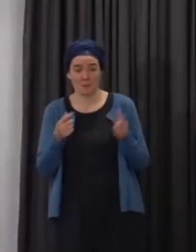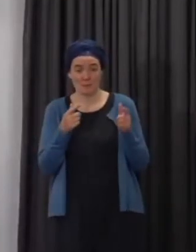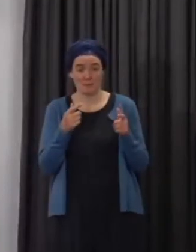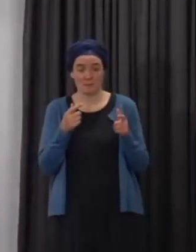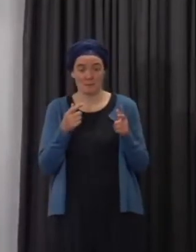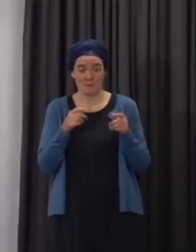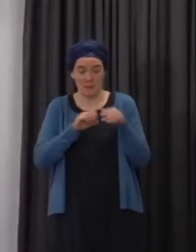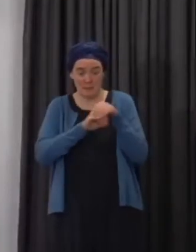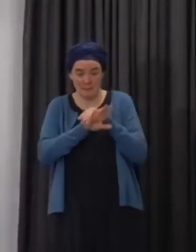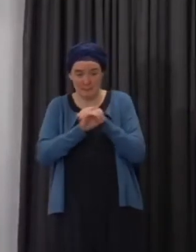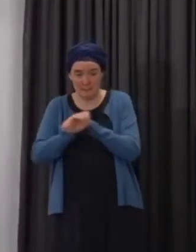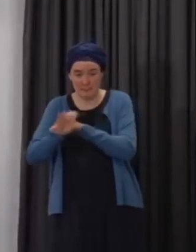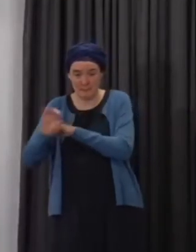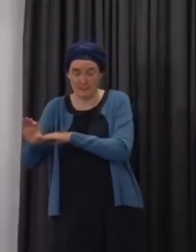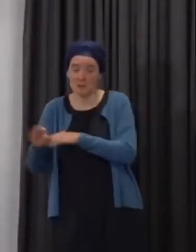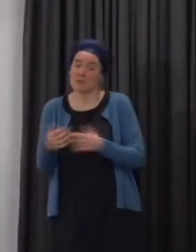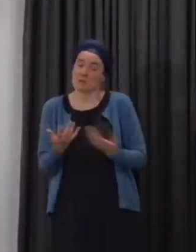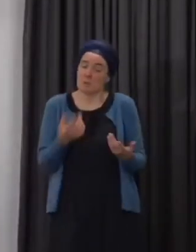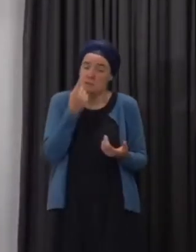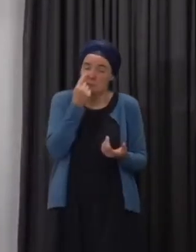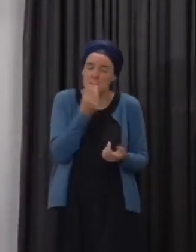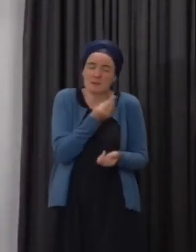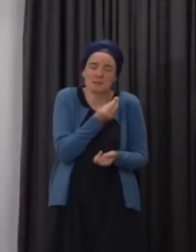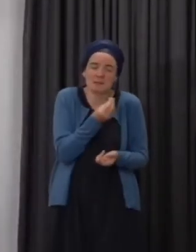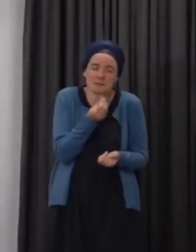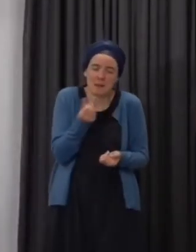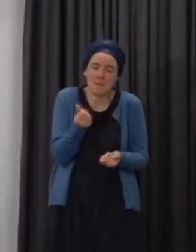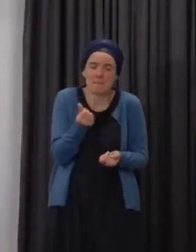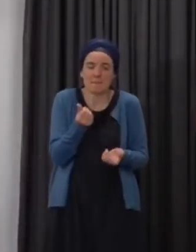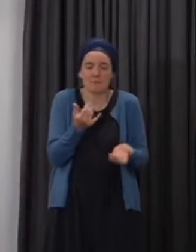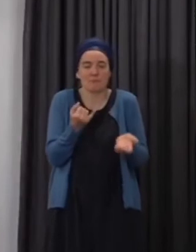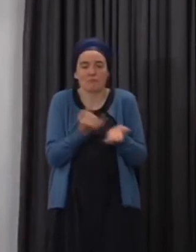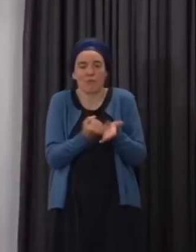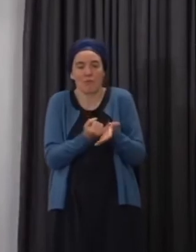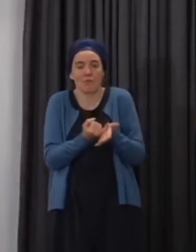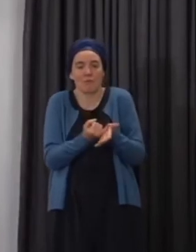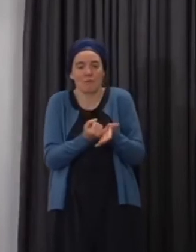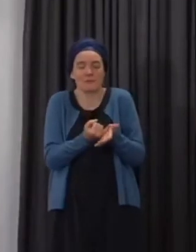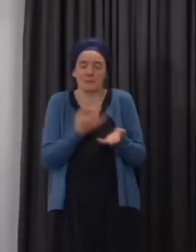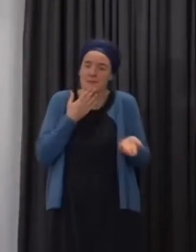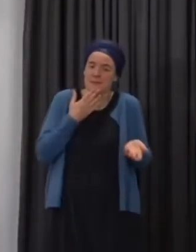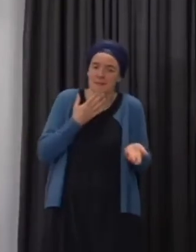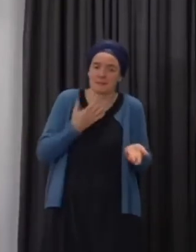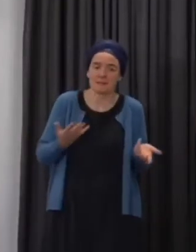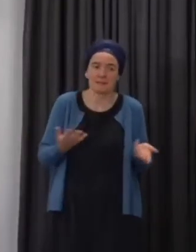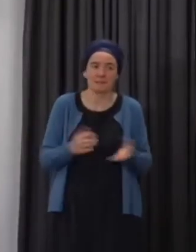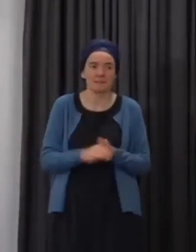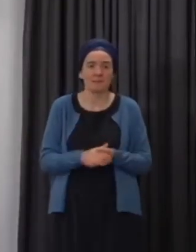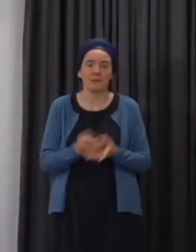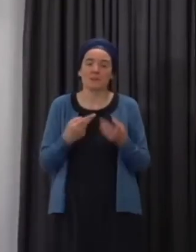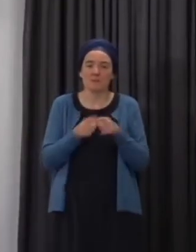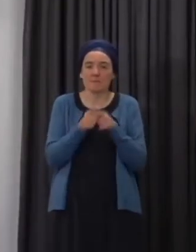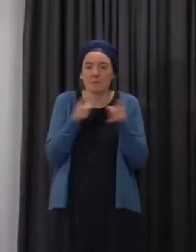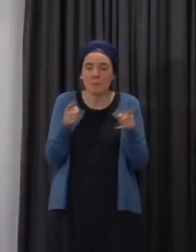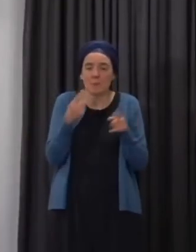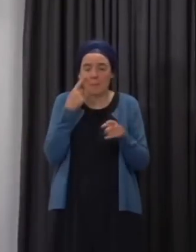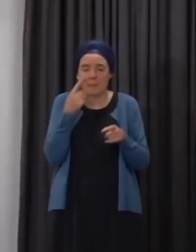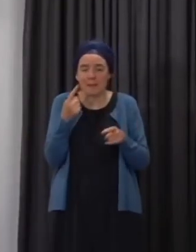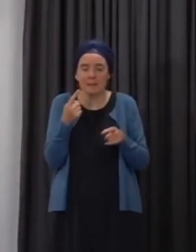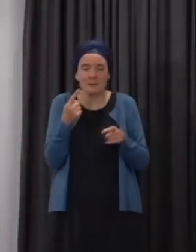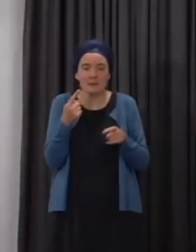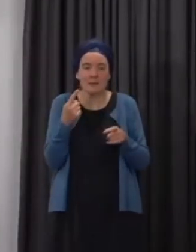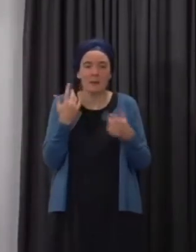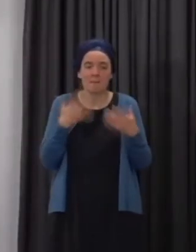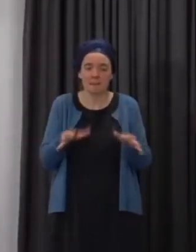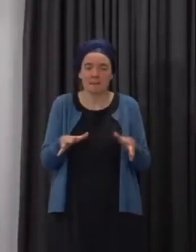within this, and I've tried to make this clear previously, but I'm happy to have the opportunity again, if you believe that you've been sent the wrong